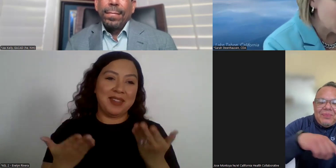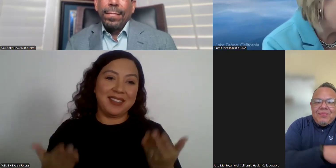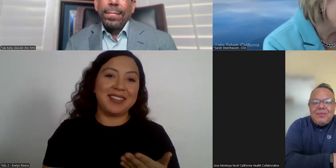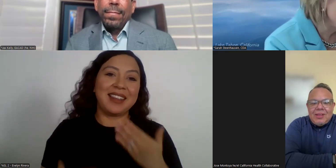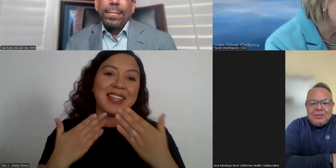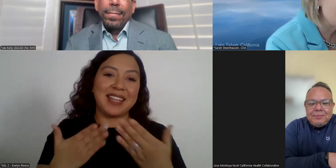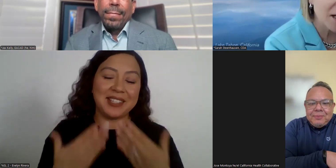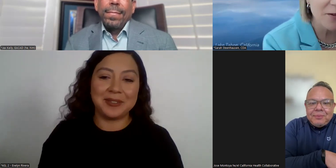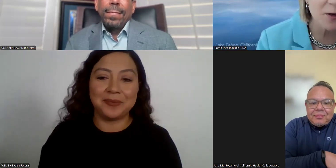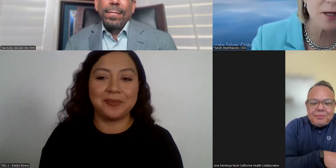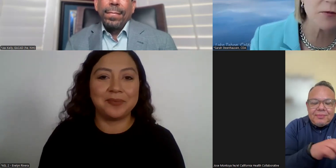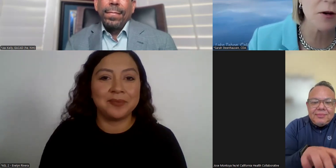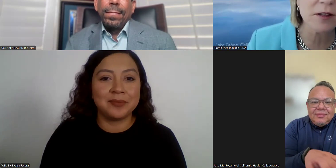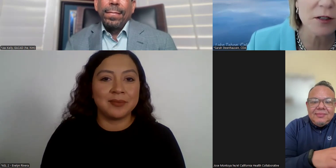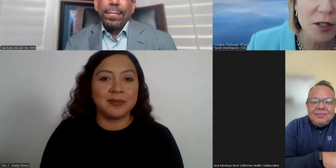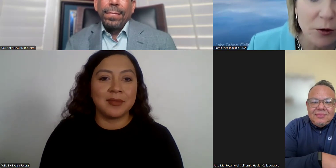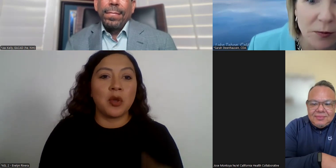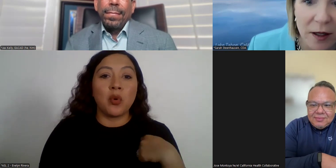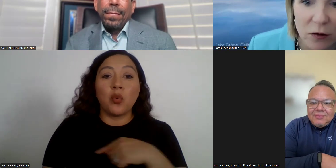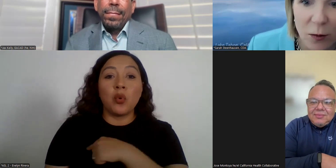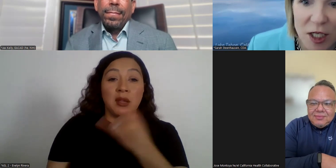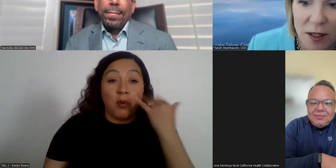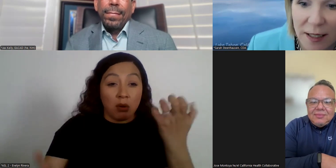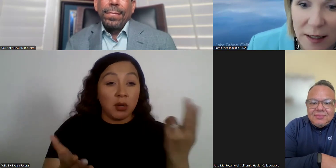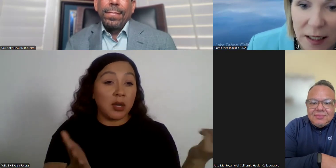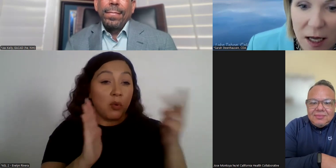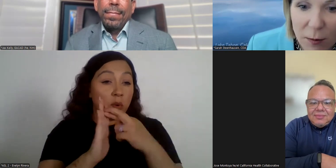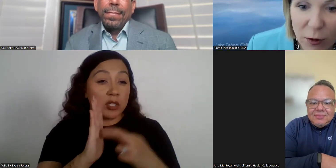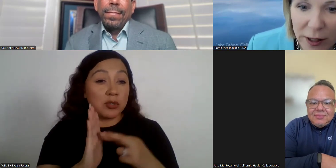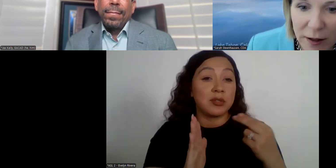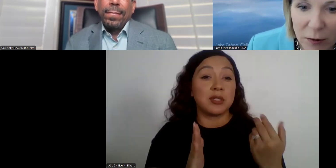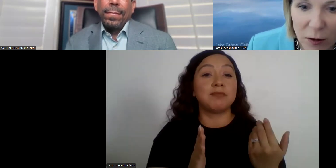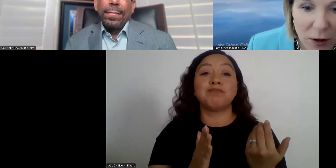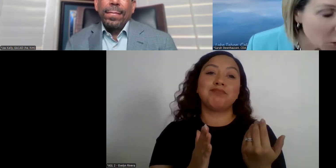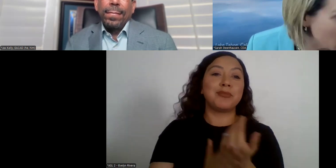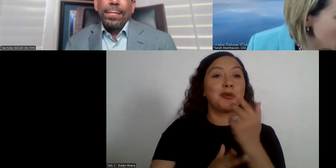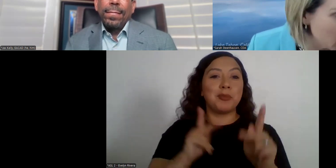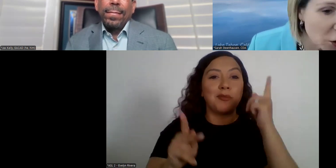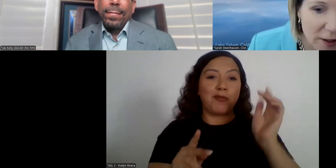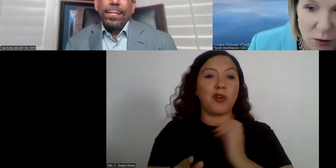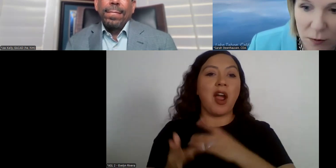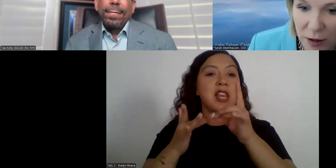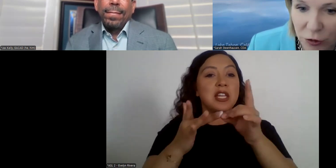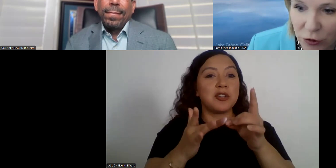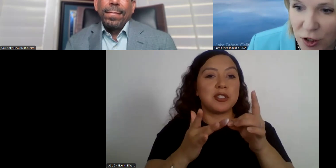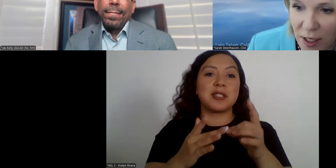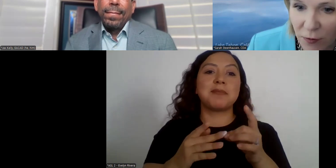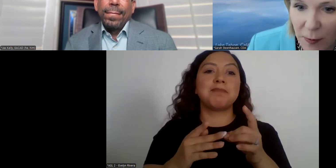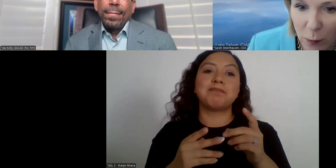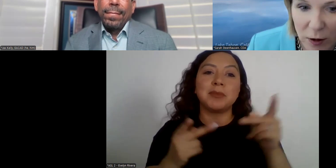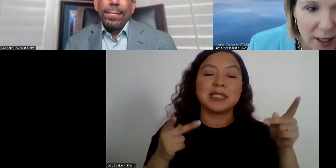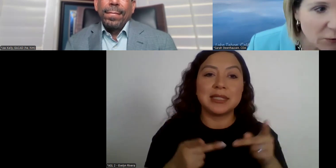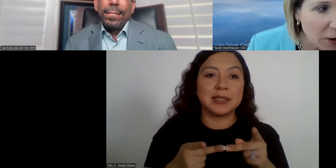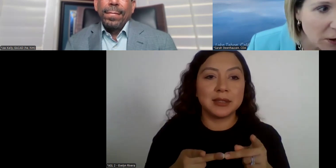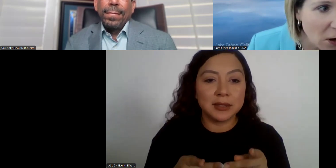We are signing folks up for our leadership group. Thank you so much. Lastly, Maria Aroke, would you like to introduce yourself? And